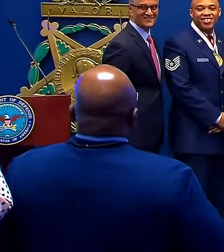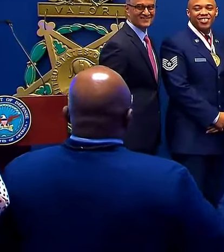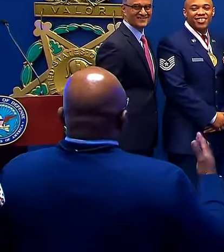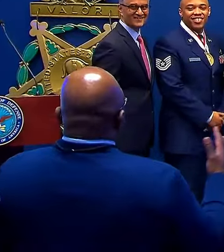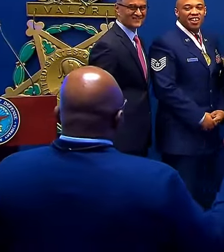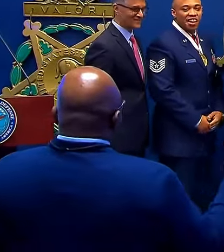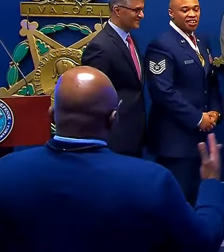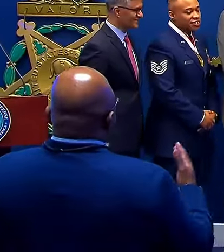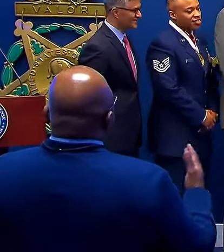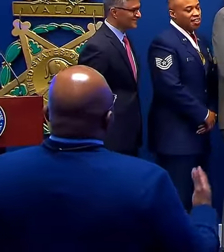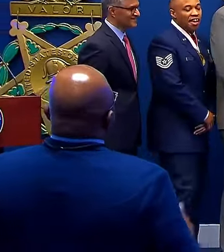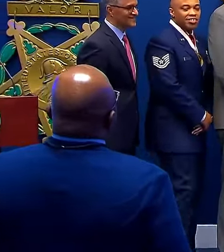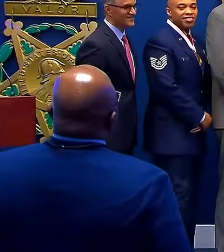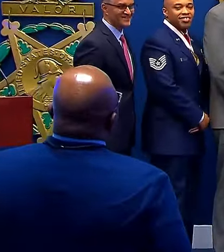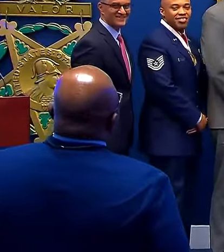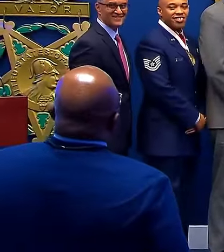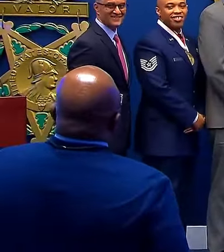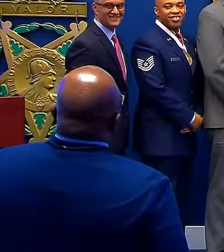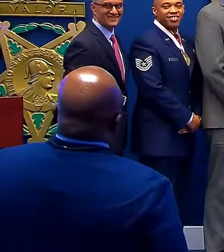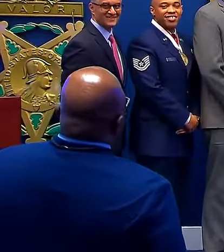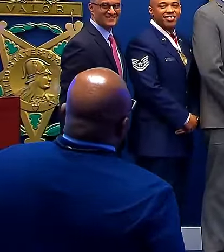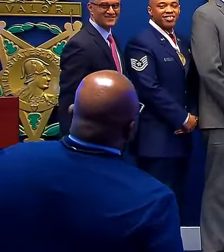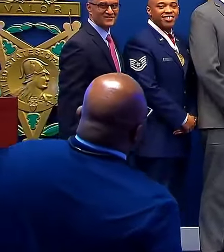A little tighter, a little closer. Okay.